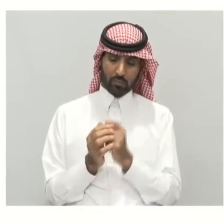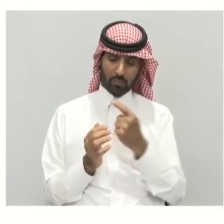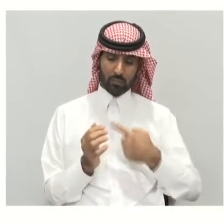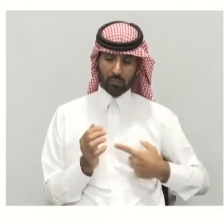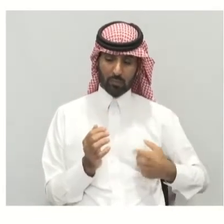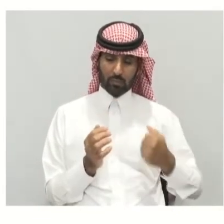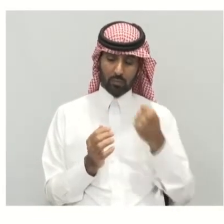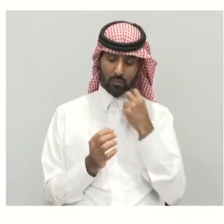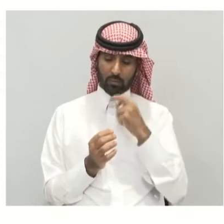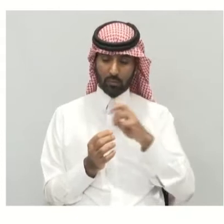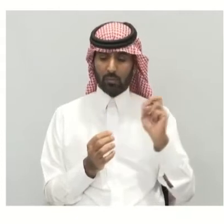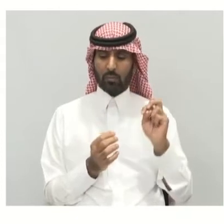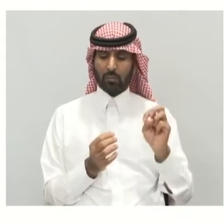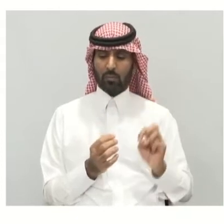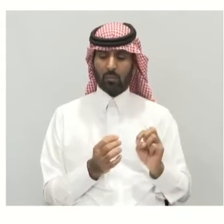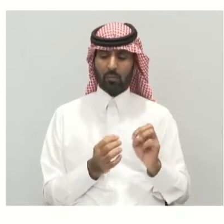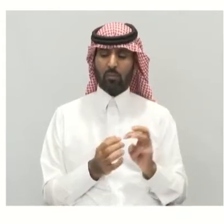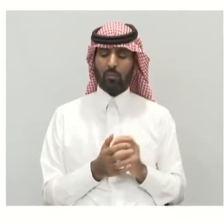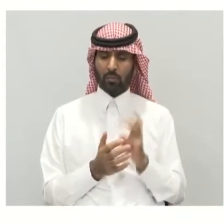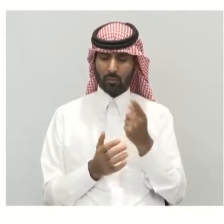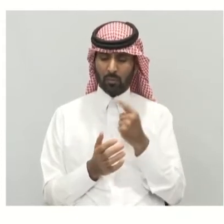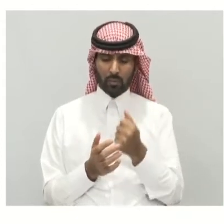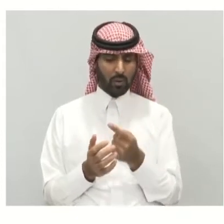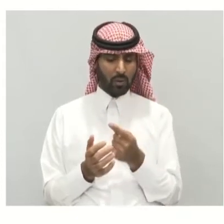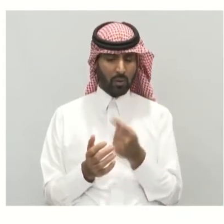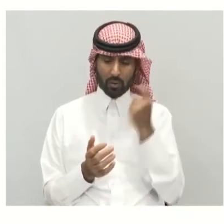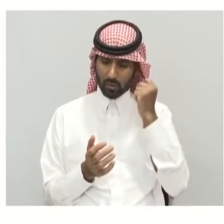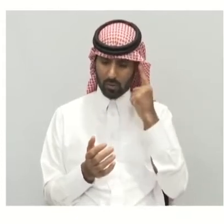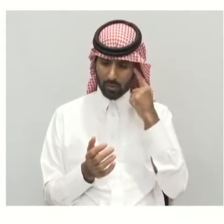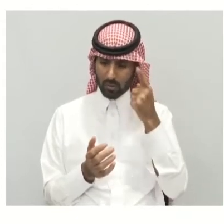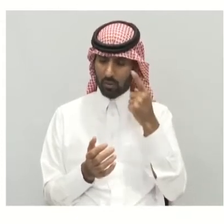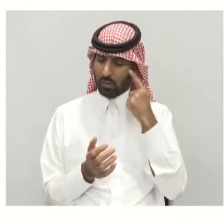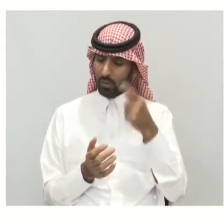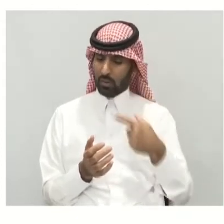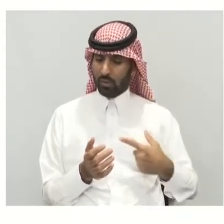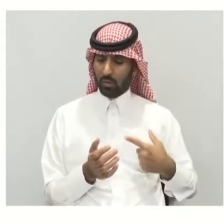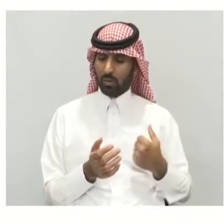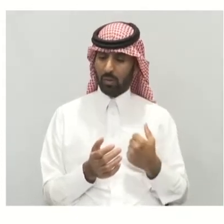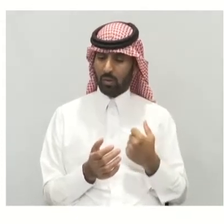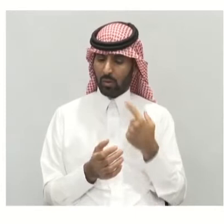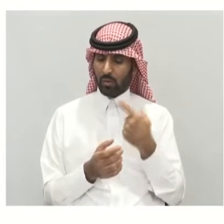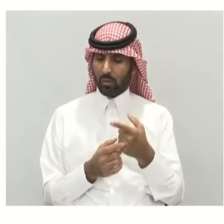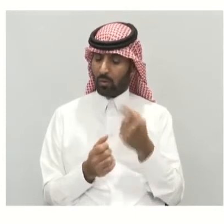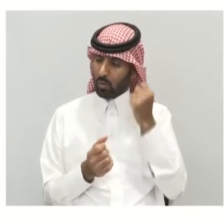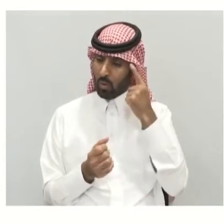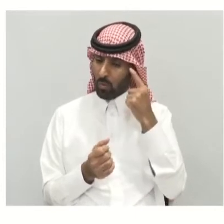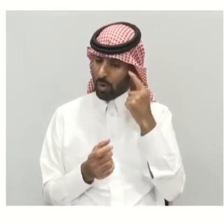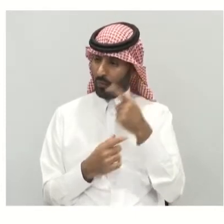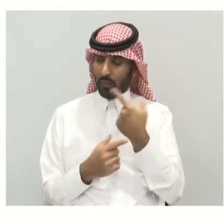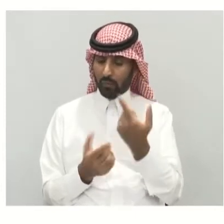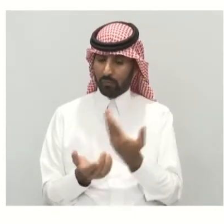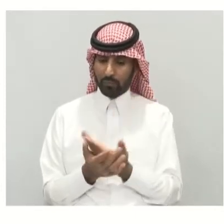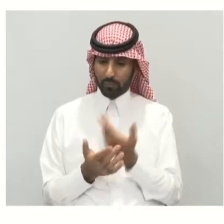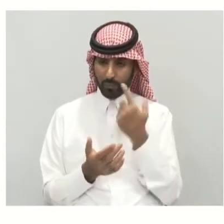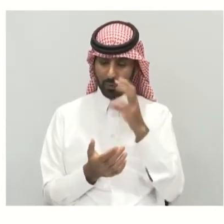name of the company? The question two, how do you know the company is popular? What